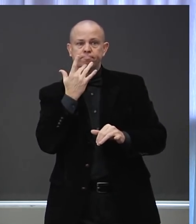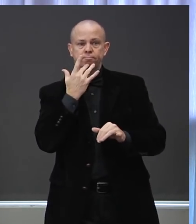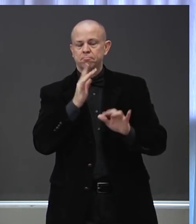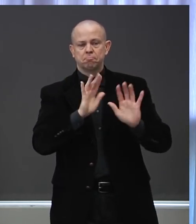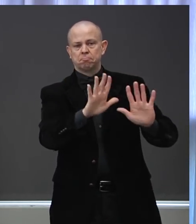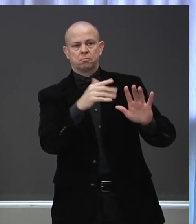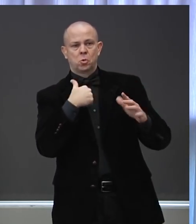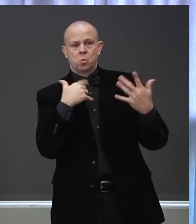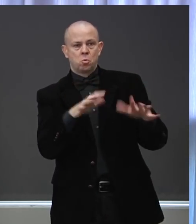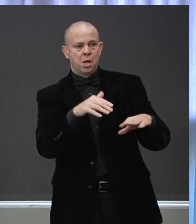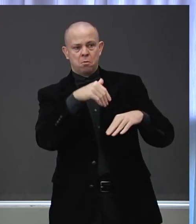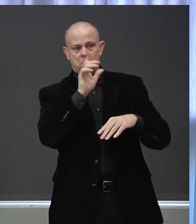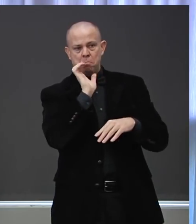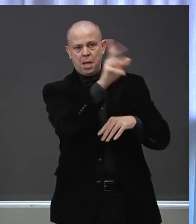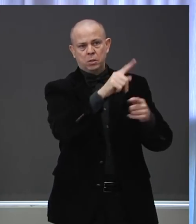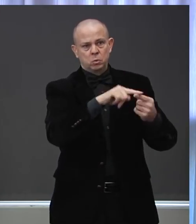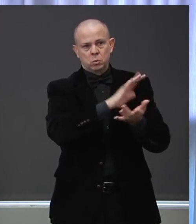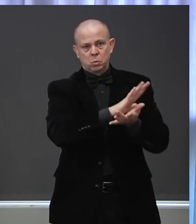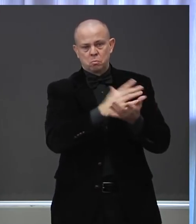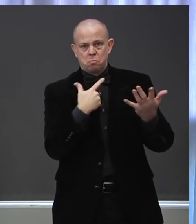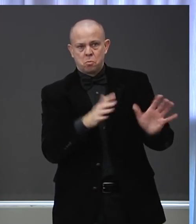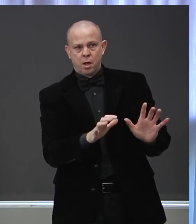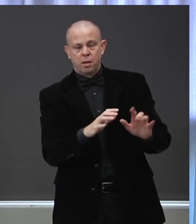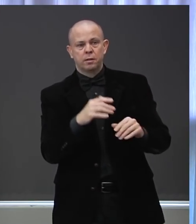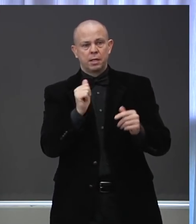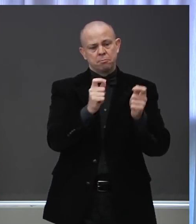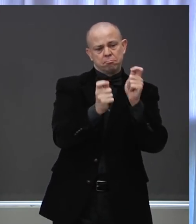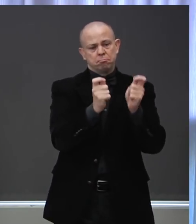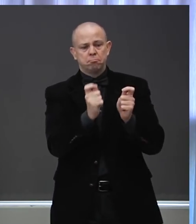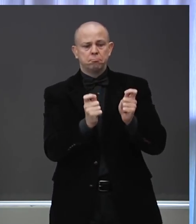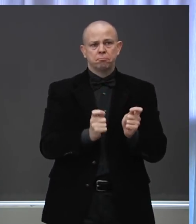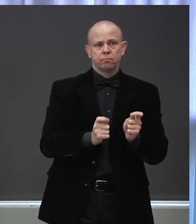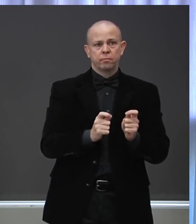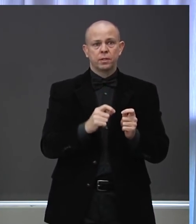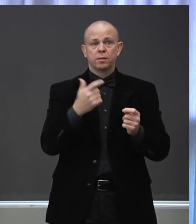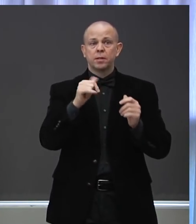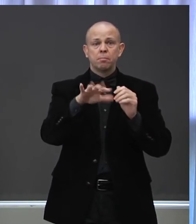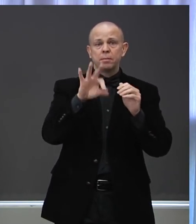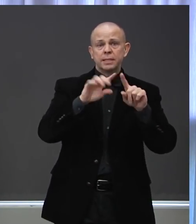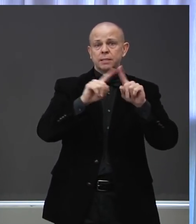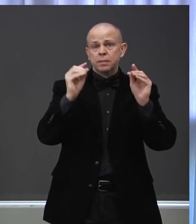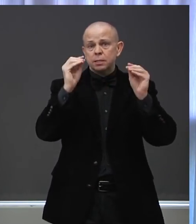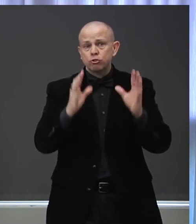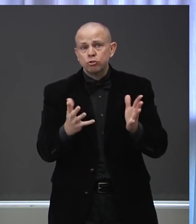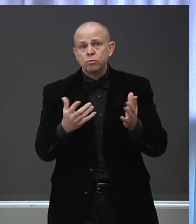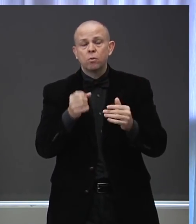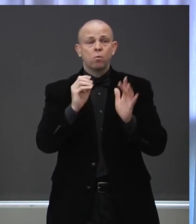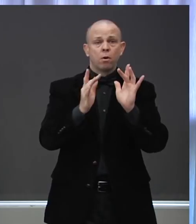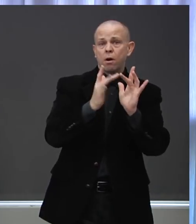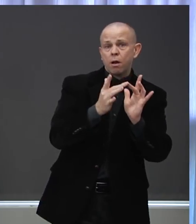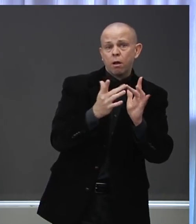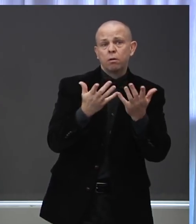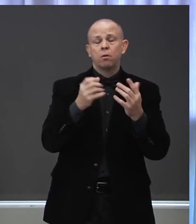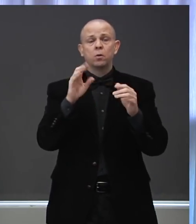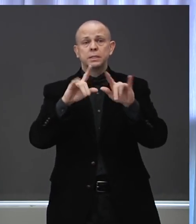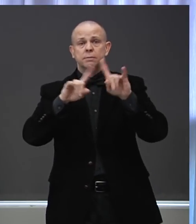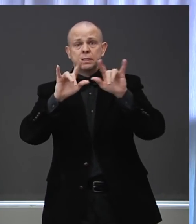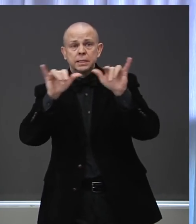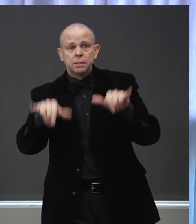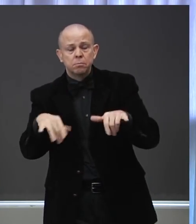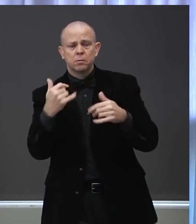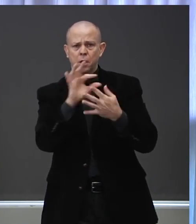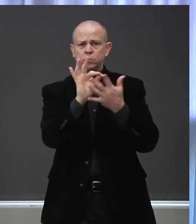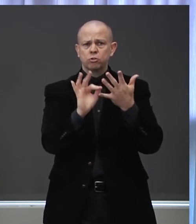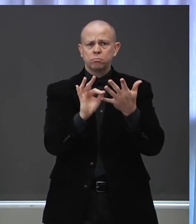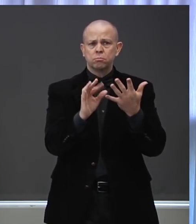instruction, that may mean a shift in the teacher that's serving that student, because the teacher that's currently serving